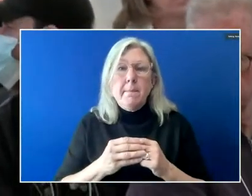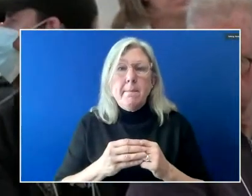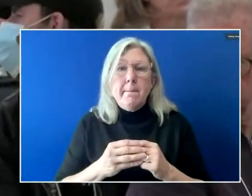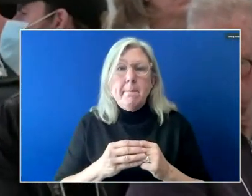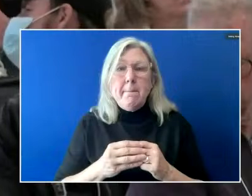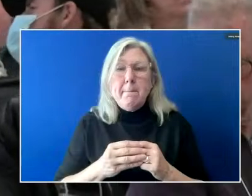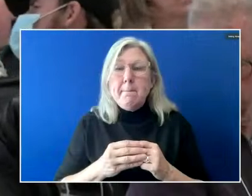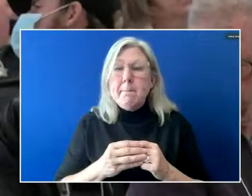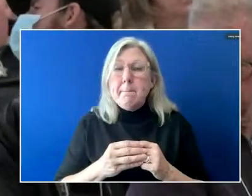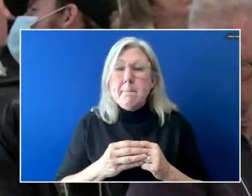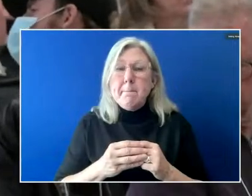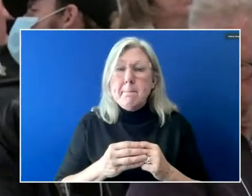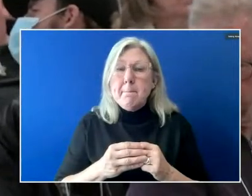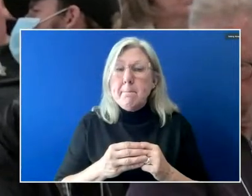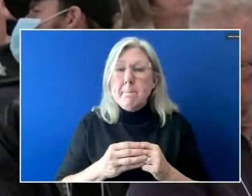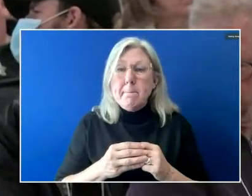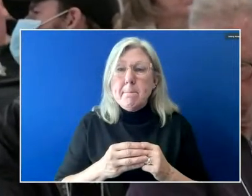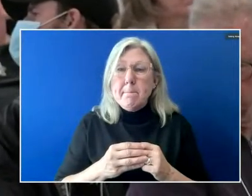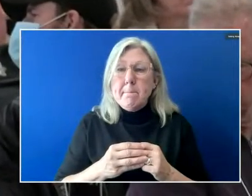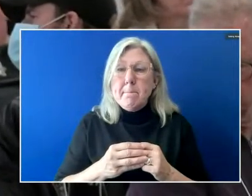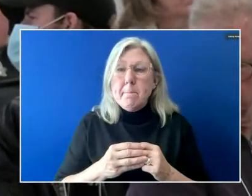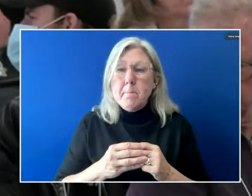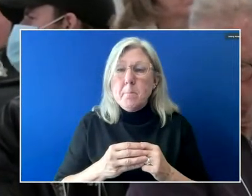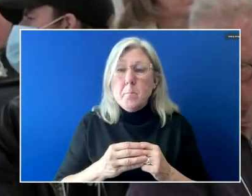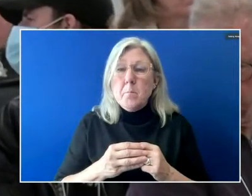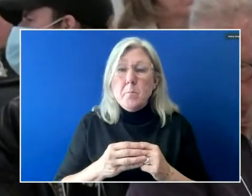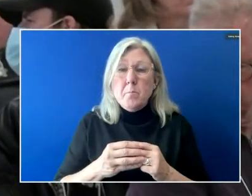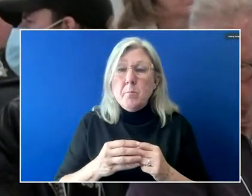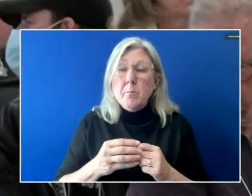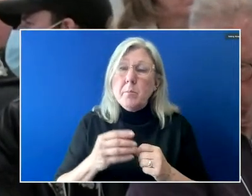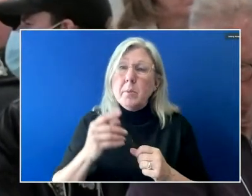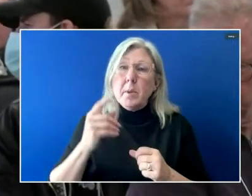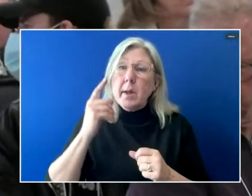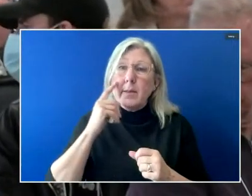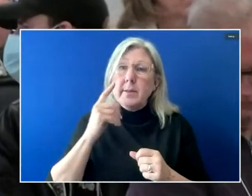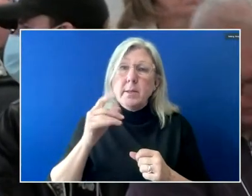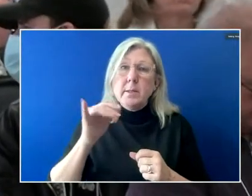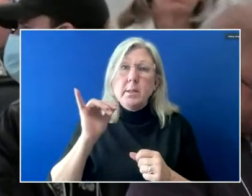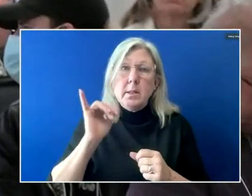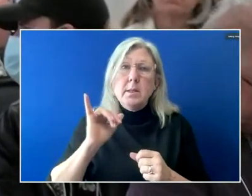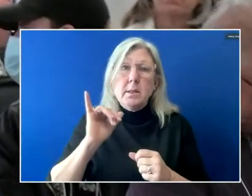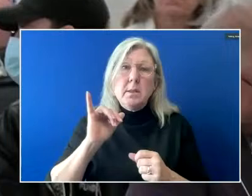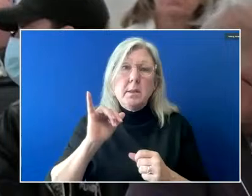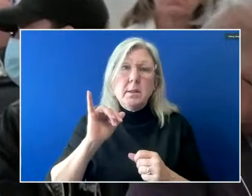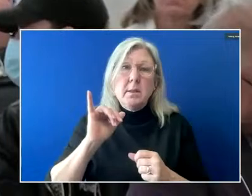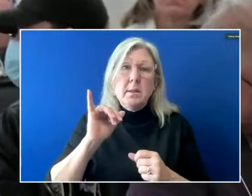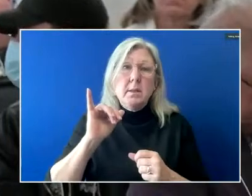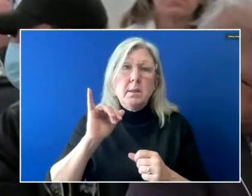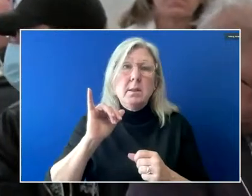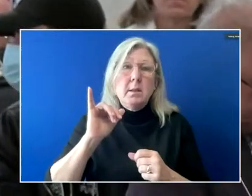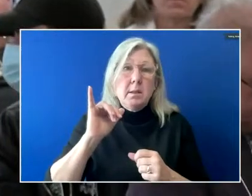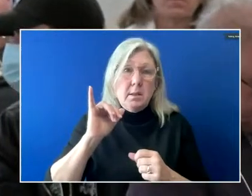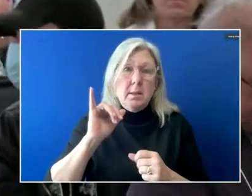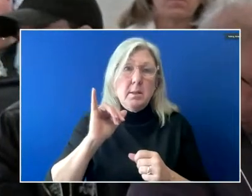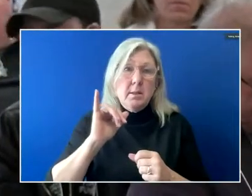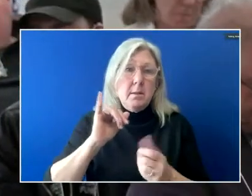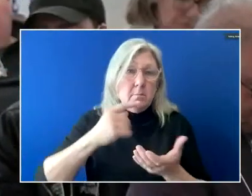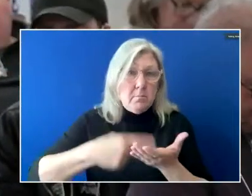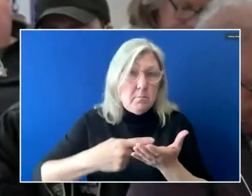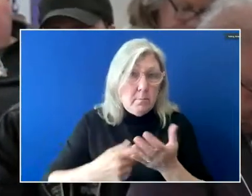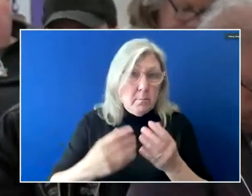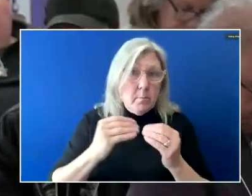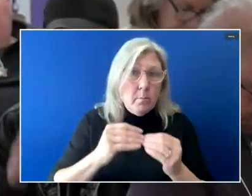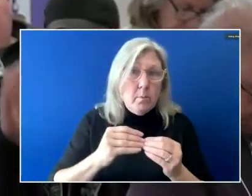is um mutually exclusive with um moving the conversation forward in